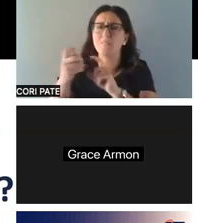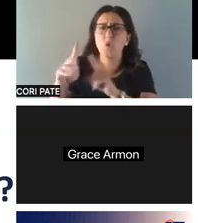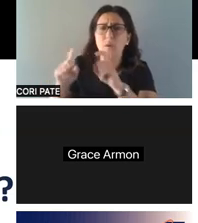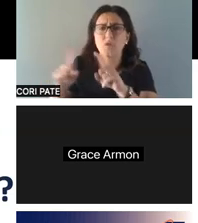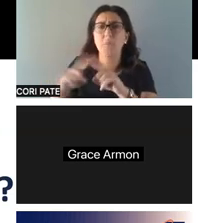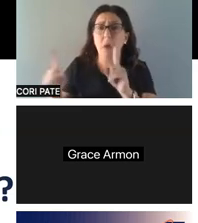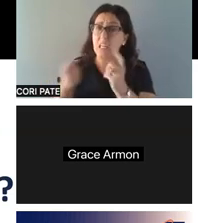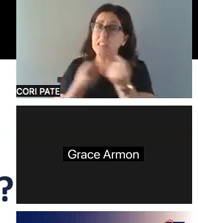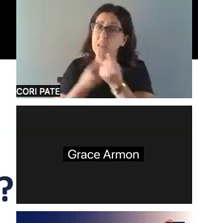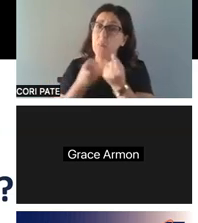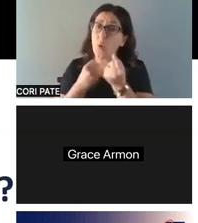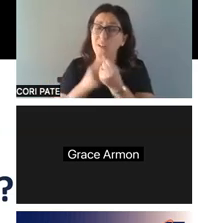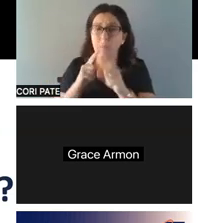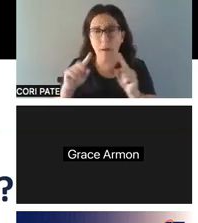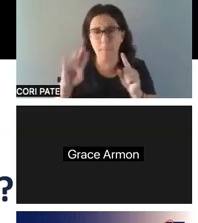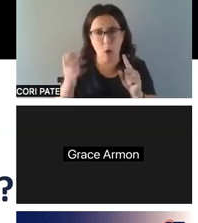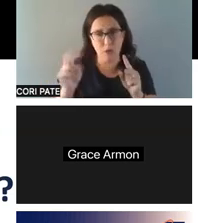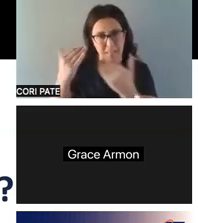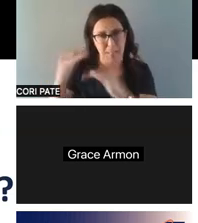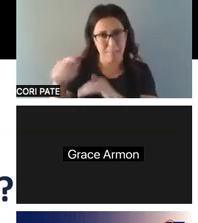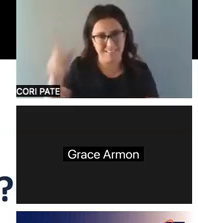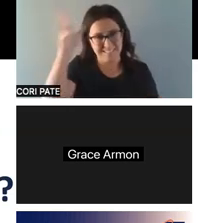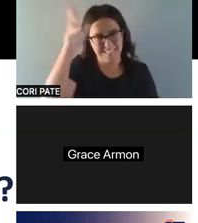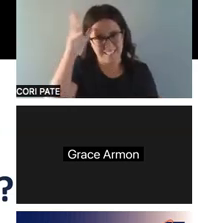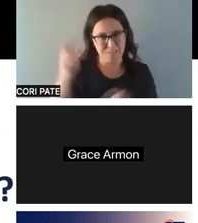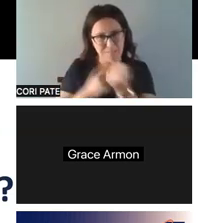be. Hope that answers your question.